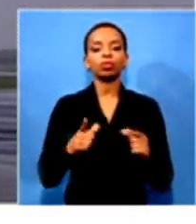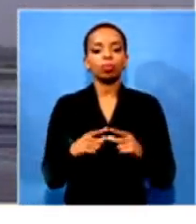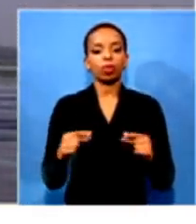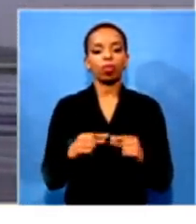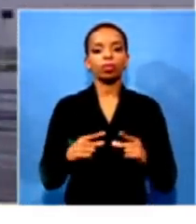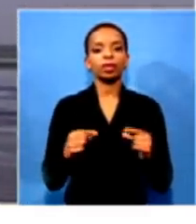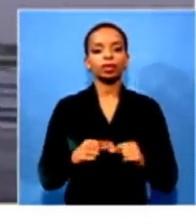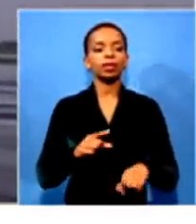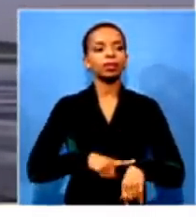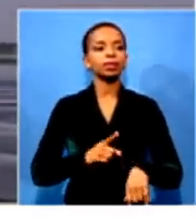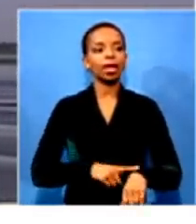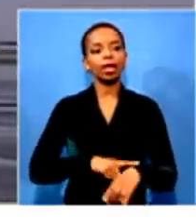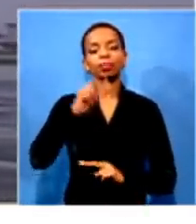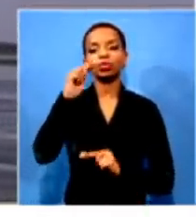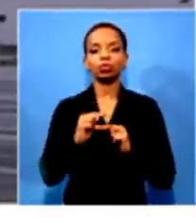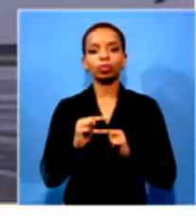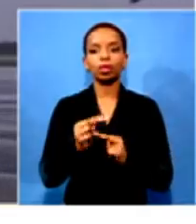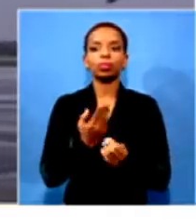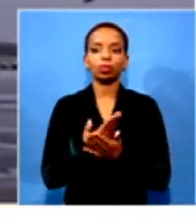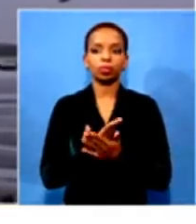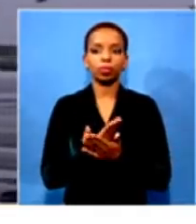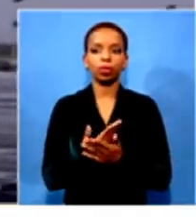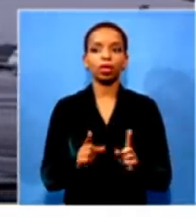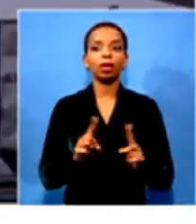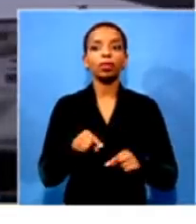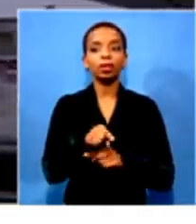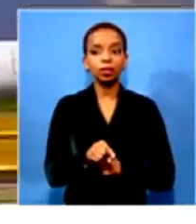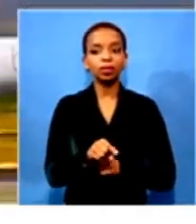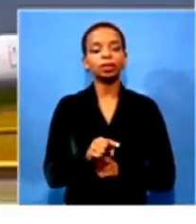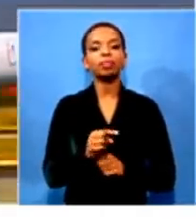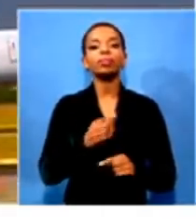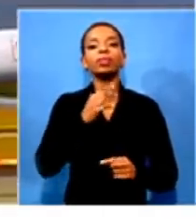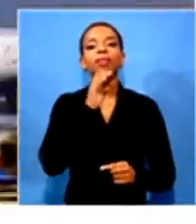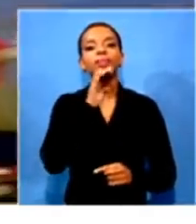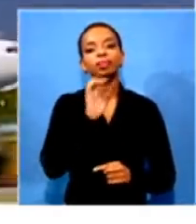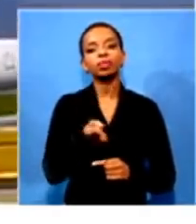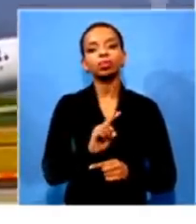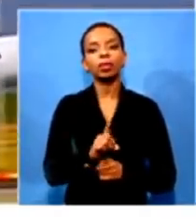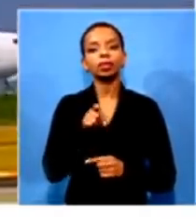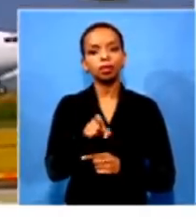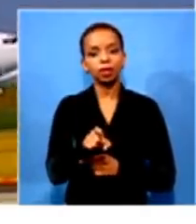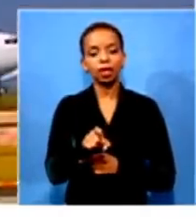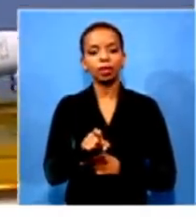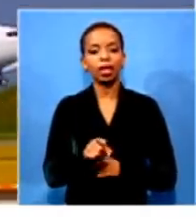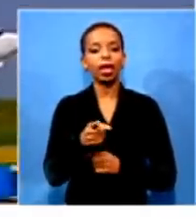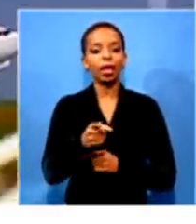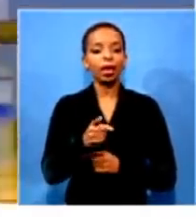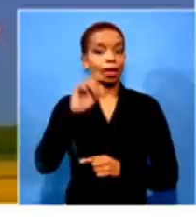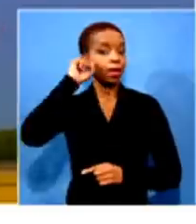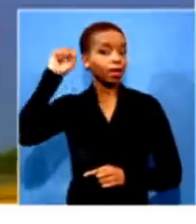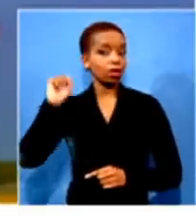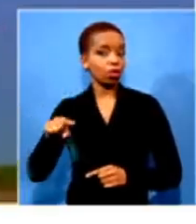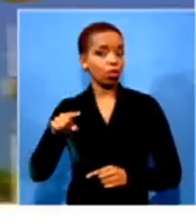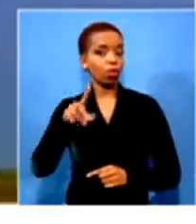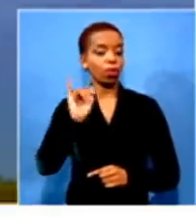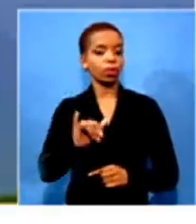possible. And unfortunately, this team of business rescue practitioners has completely ignored that type of principle. And not only have they ignored that type of principle, they